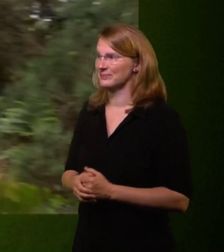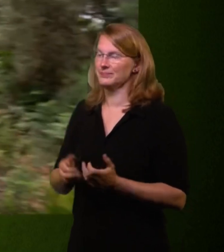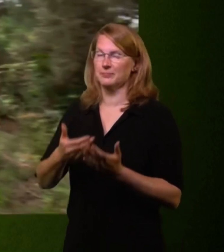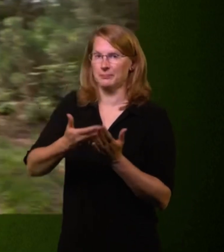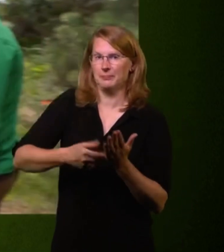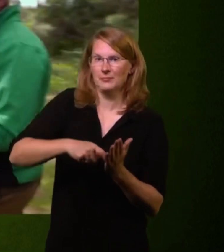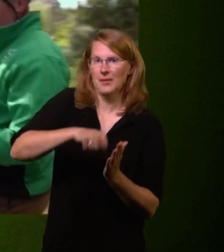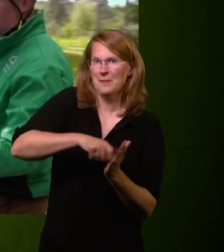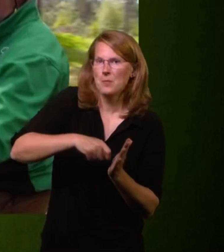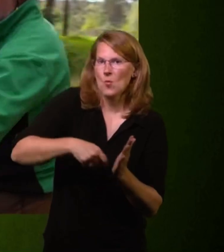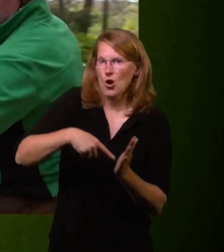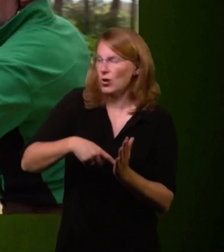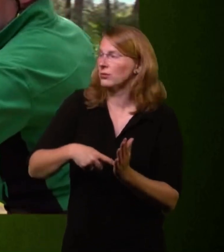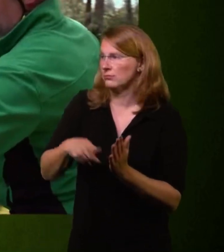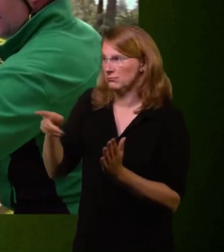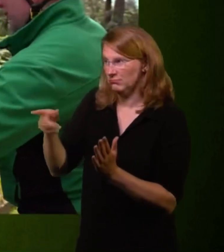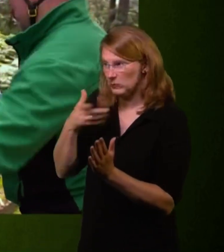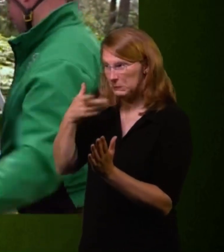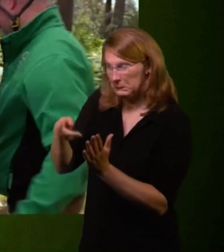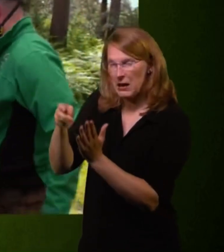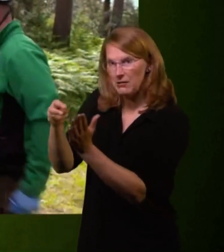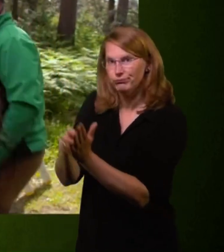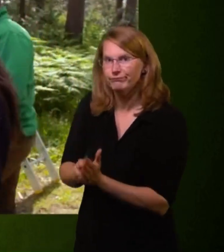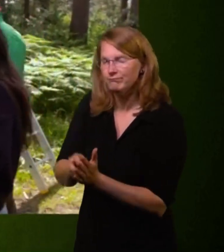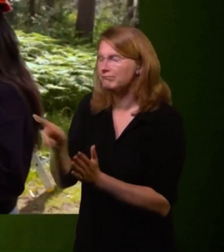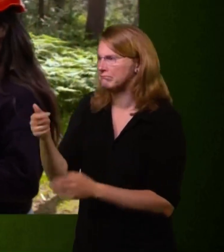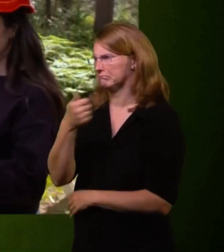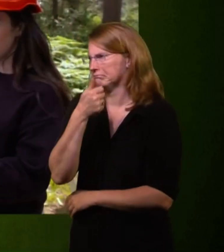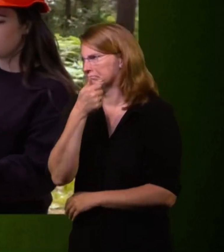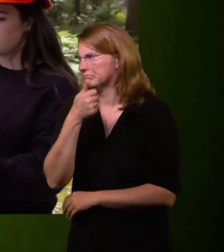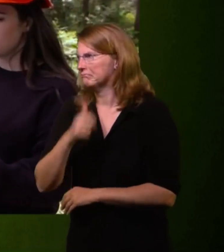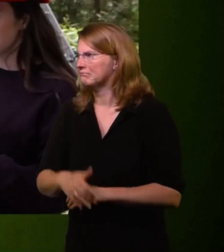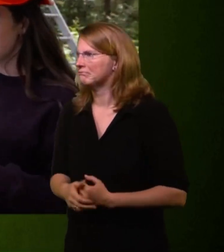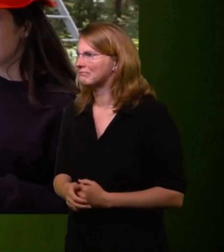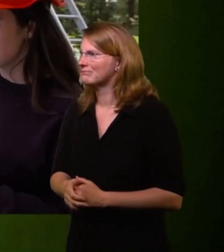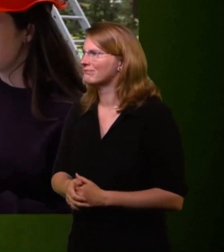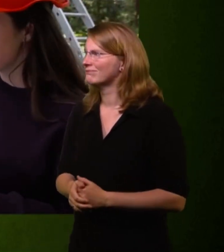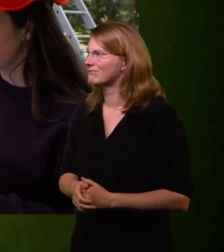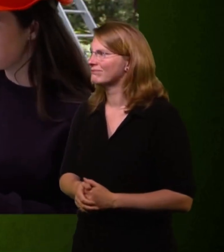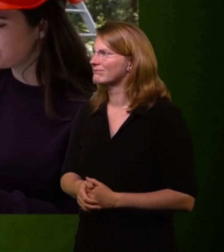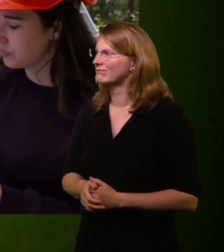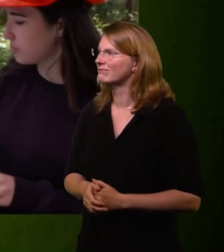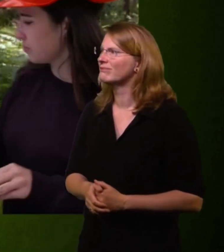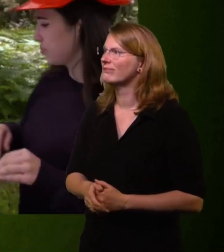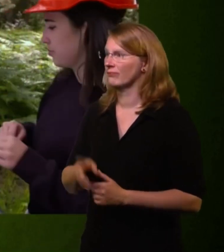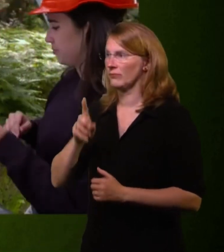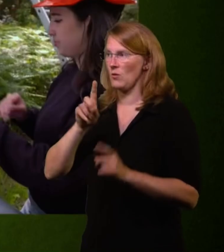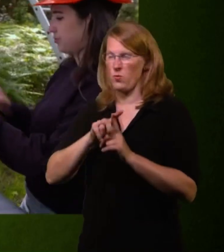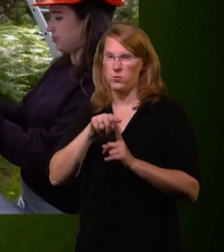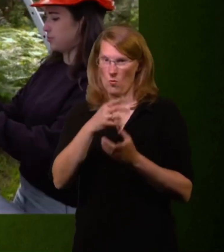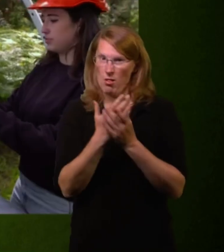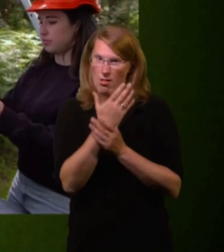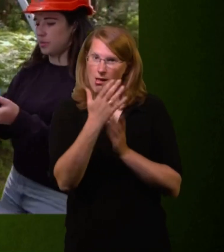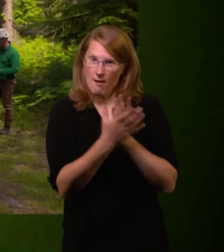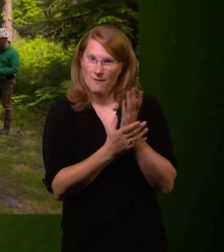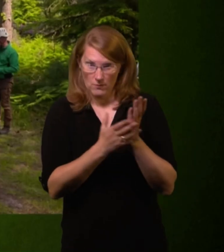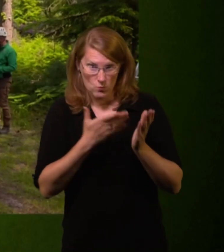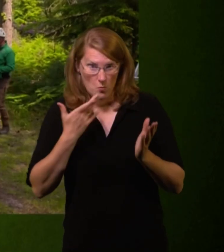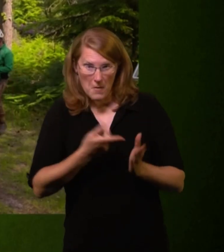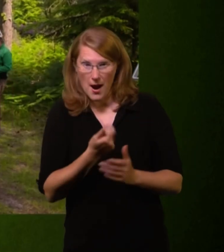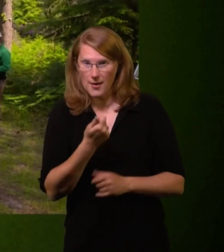Right, this is the paperwork. OK. If you don't mind doing some recording. Of course, all the data. There's some gloves, if you wouldn't mind putting those